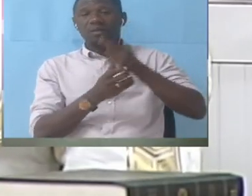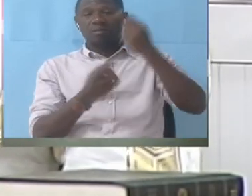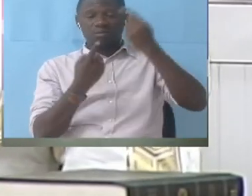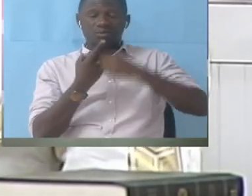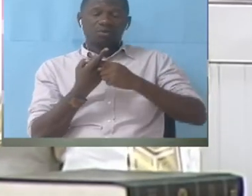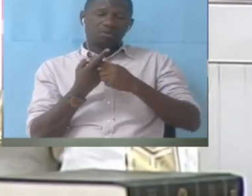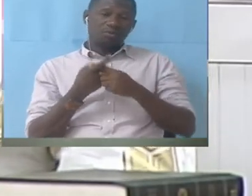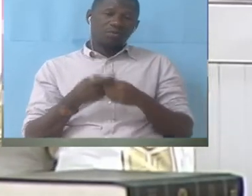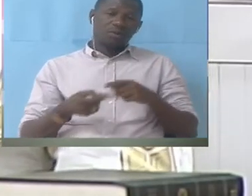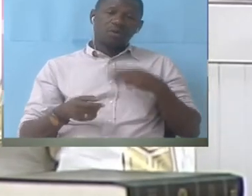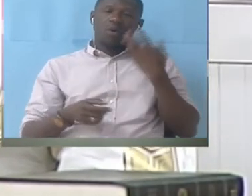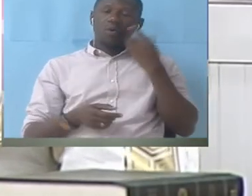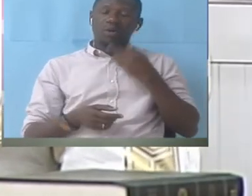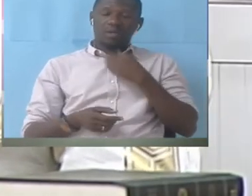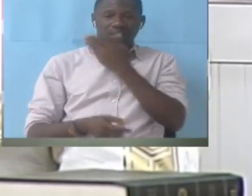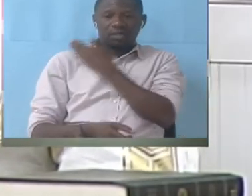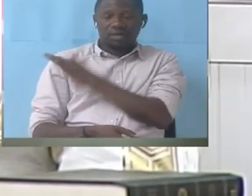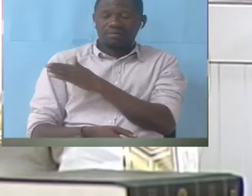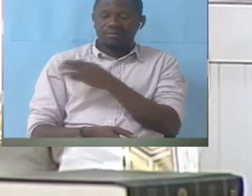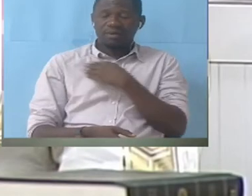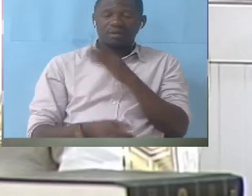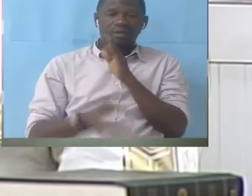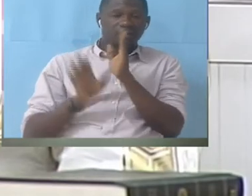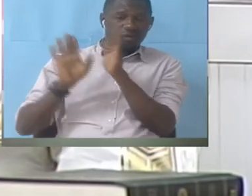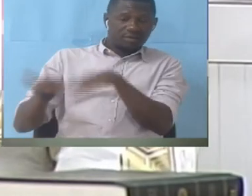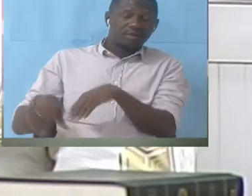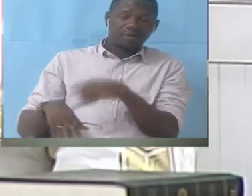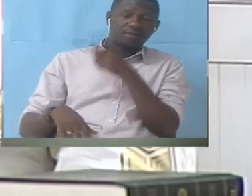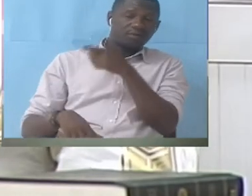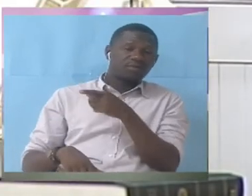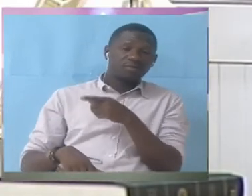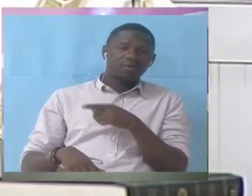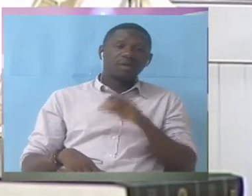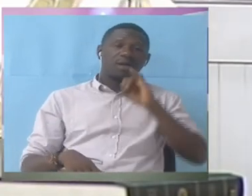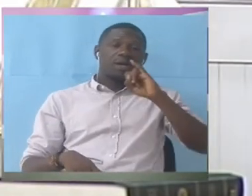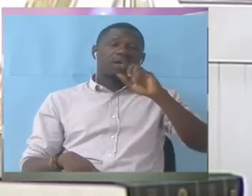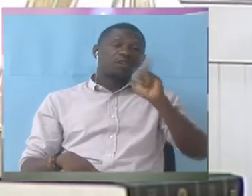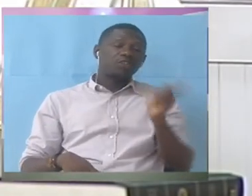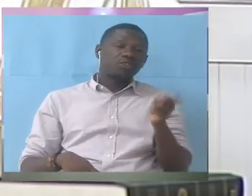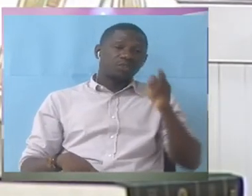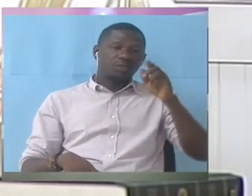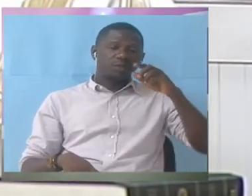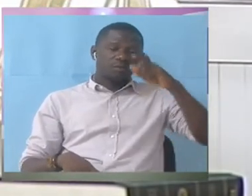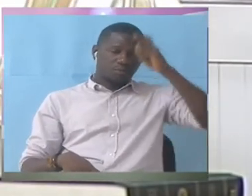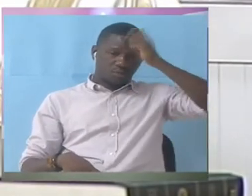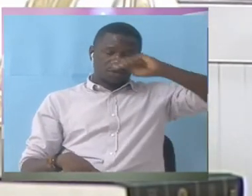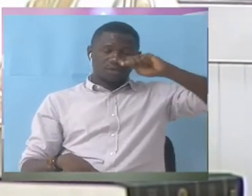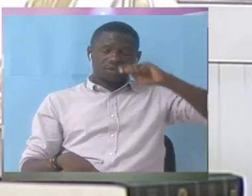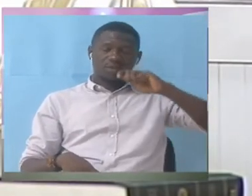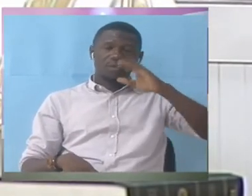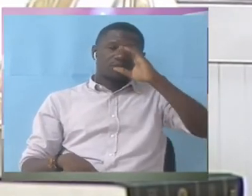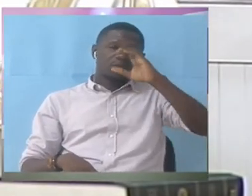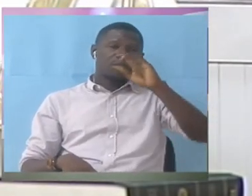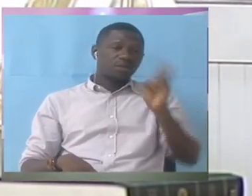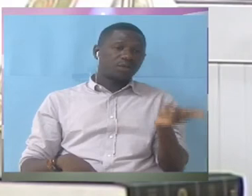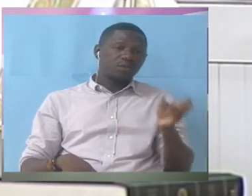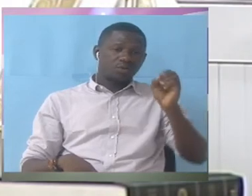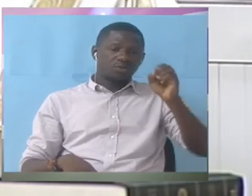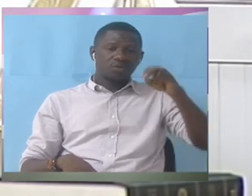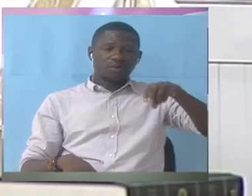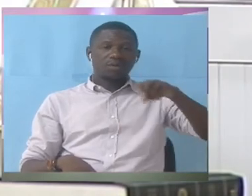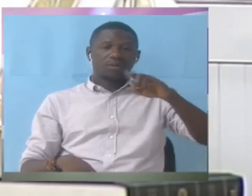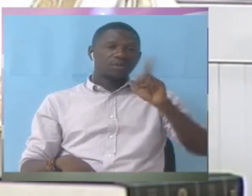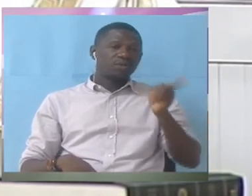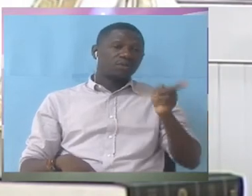when I left the inspector general of police te bama fa baye ko mang fa baye inspector general of police and others in there